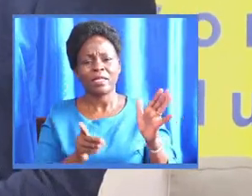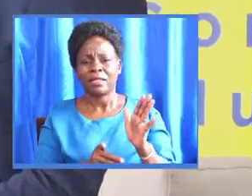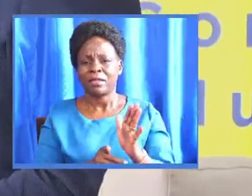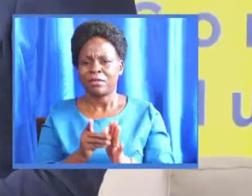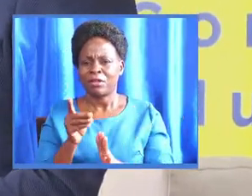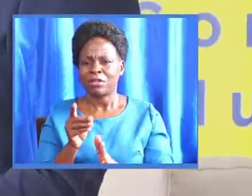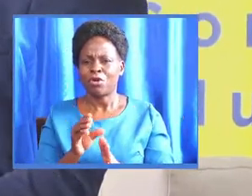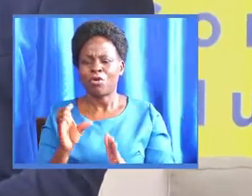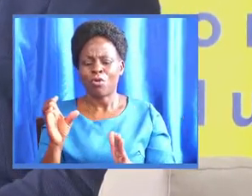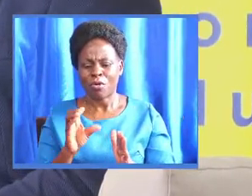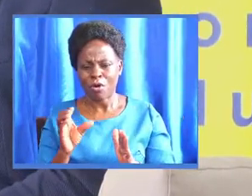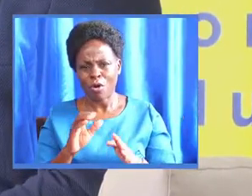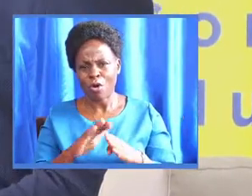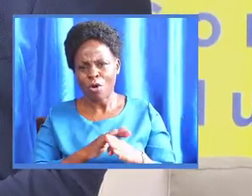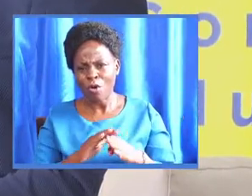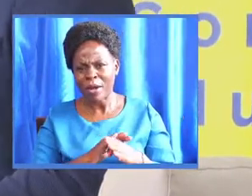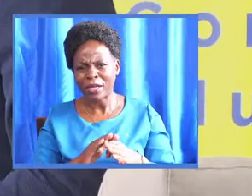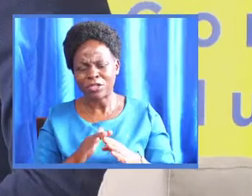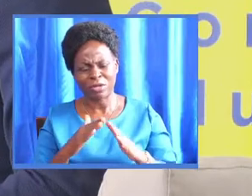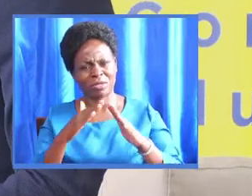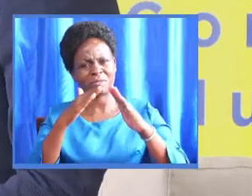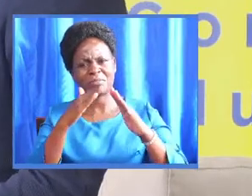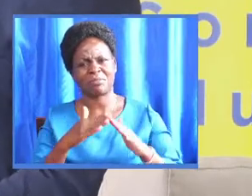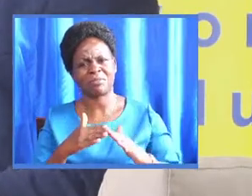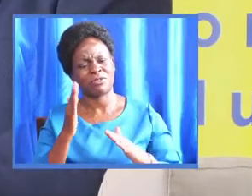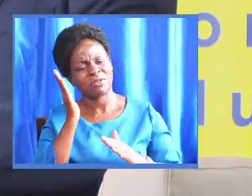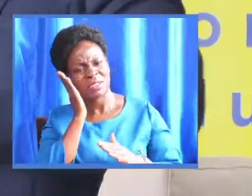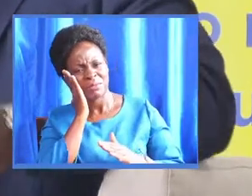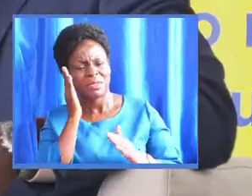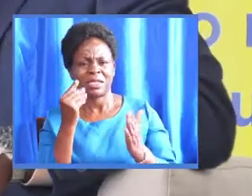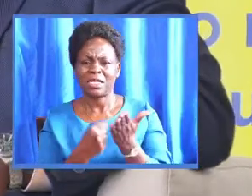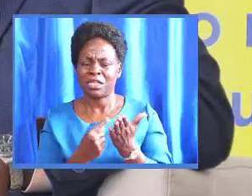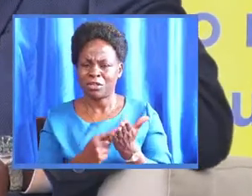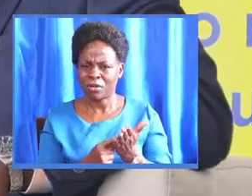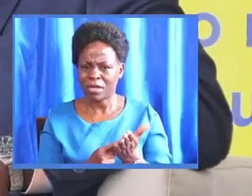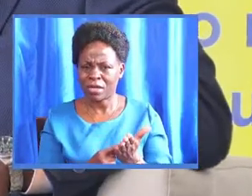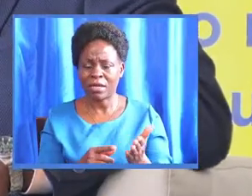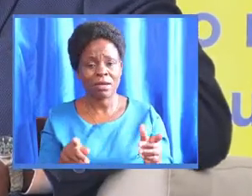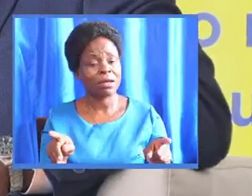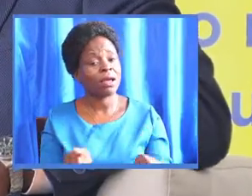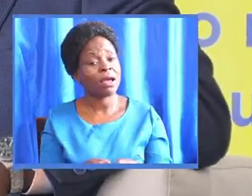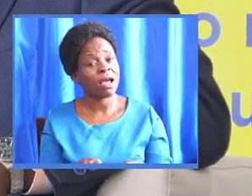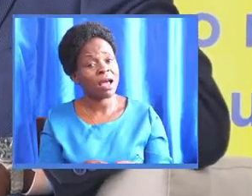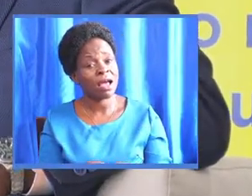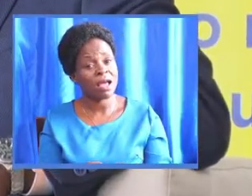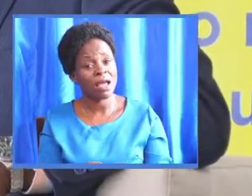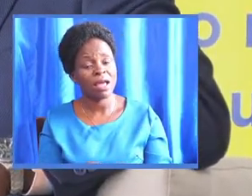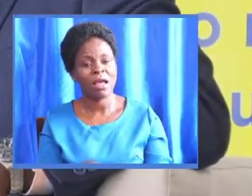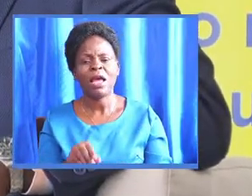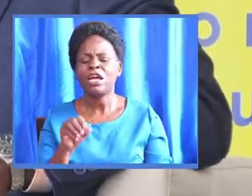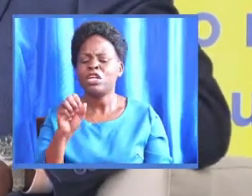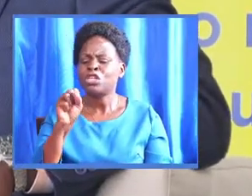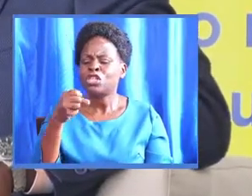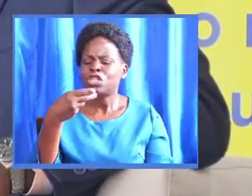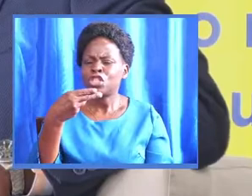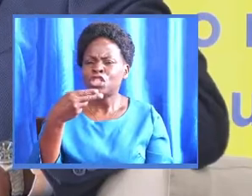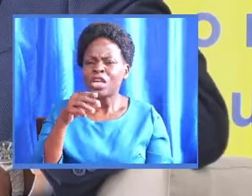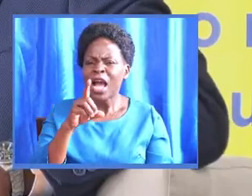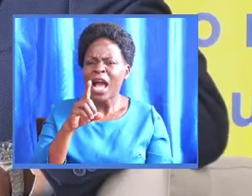and residential space in Uganda. Welcome, Doctor. All right, and Ms. Shirley